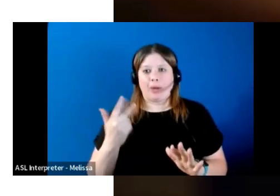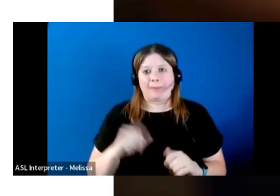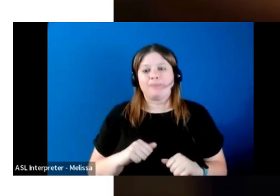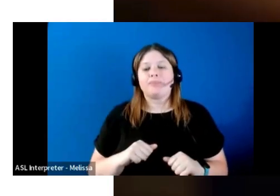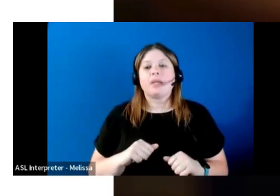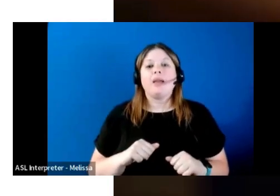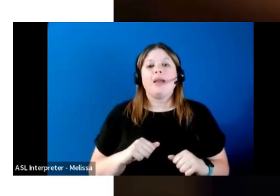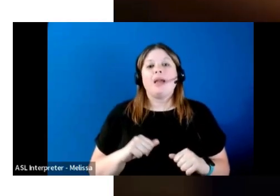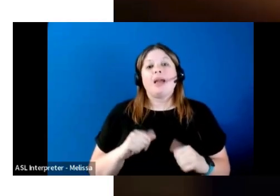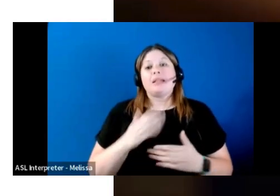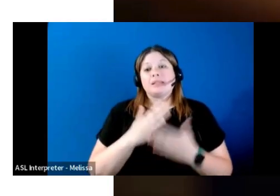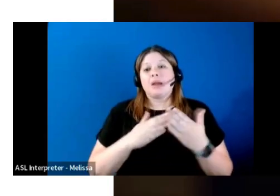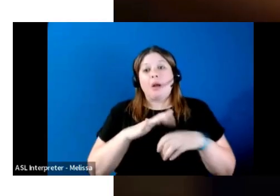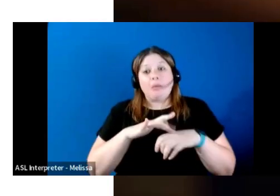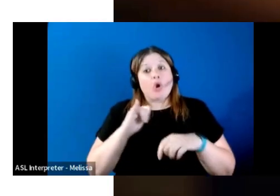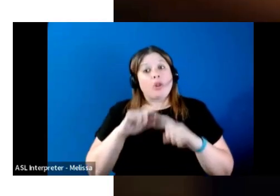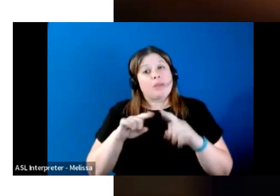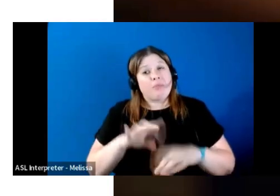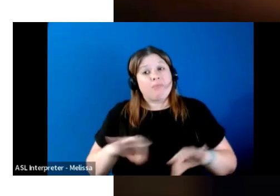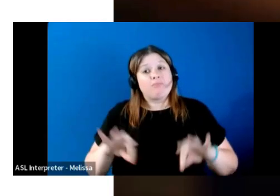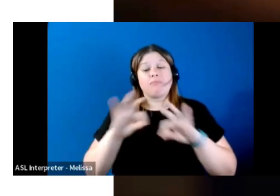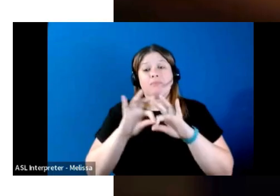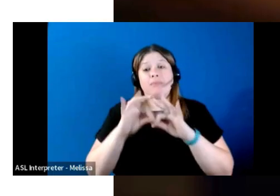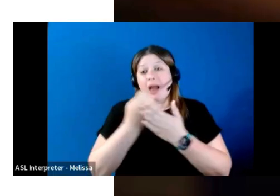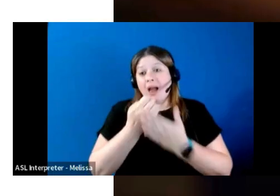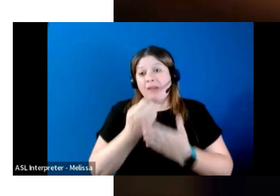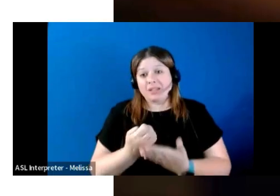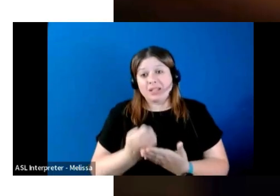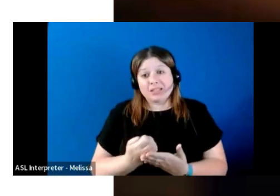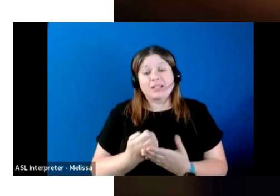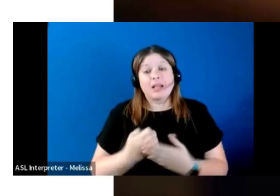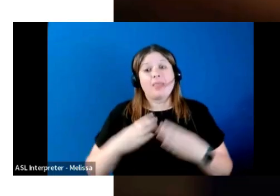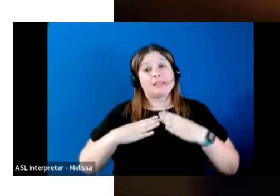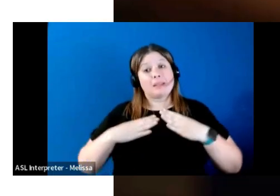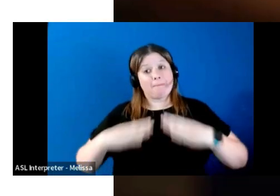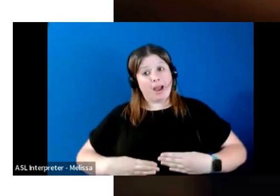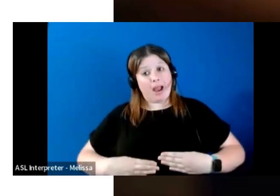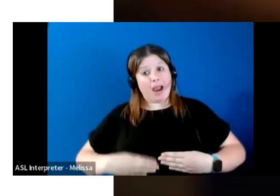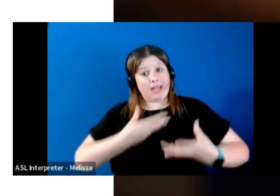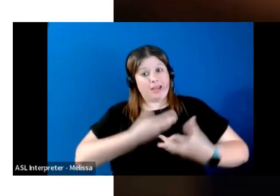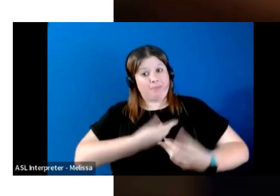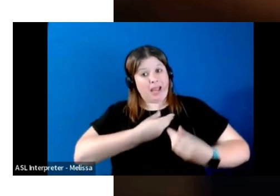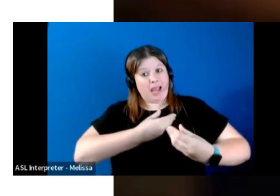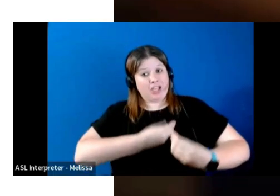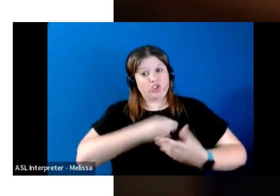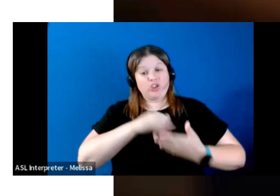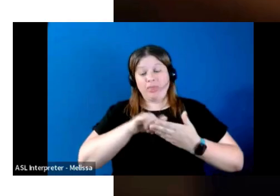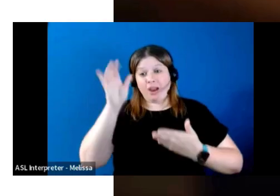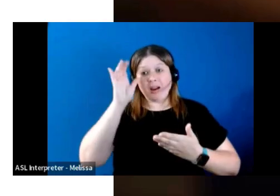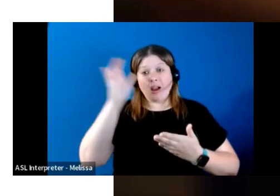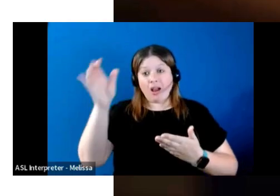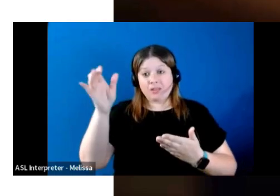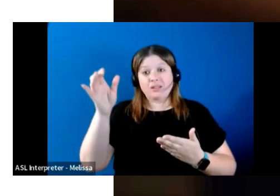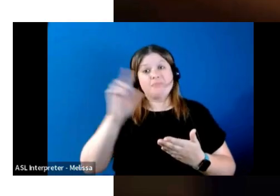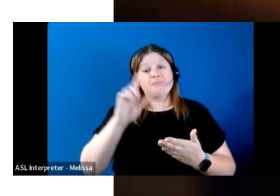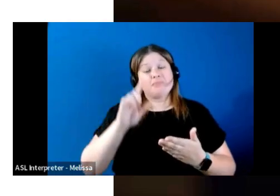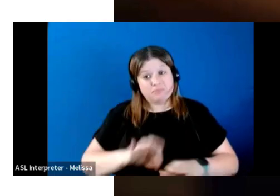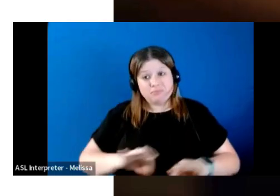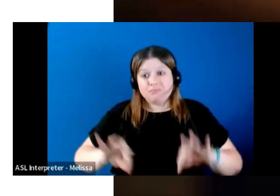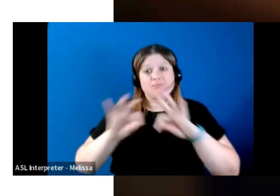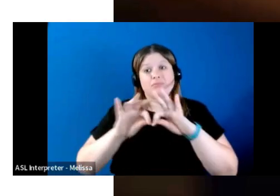early but meaningful evidence that this concept of body compassion is clinically relevant in cancer